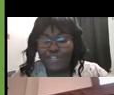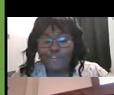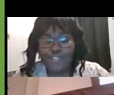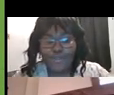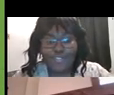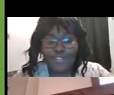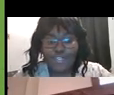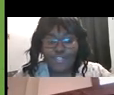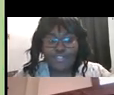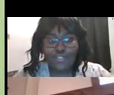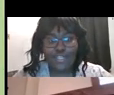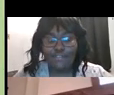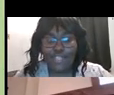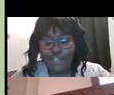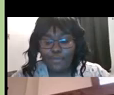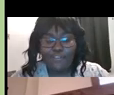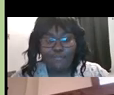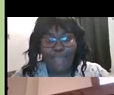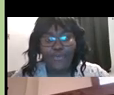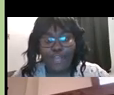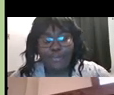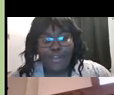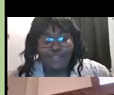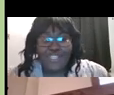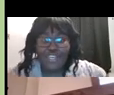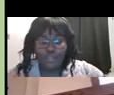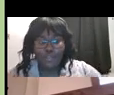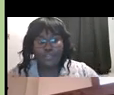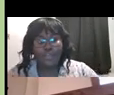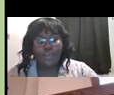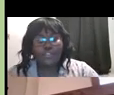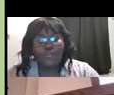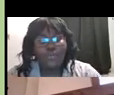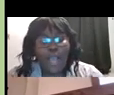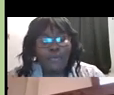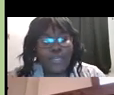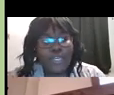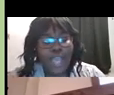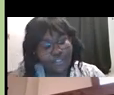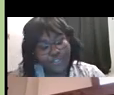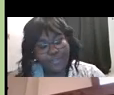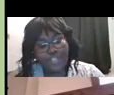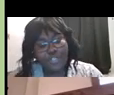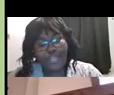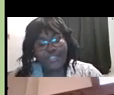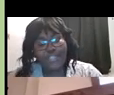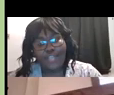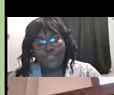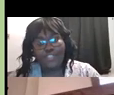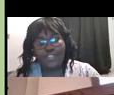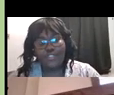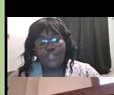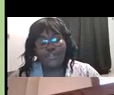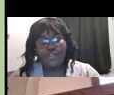of our survey results, just to give a little bit of background about everything. So we, Active Transportation Alliance,